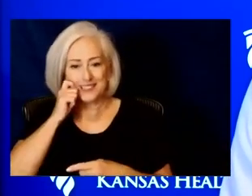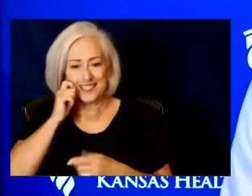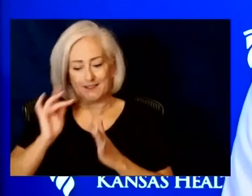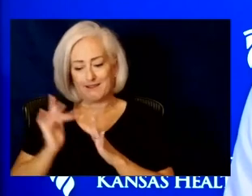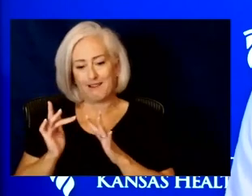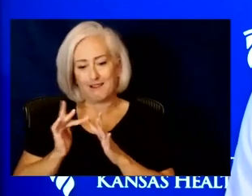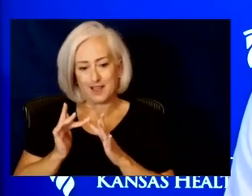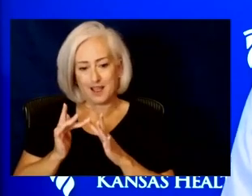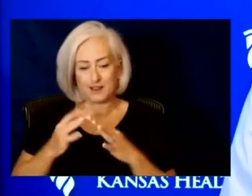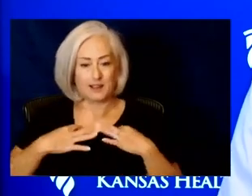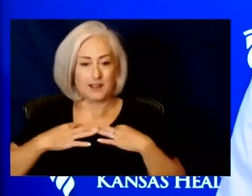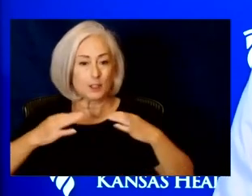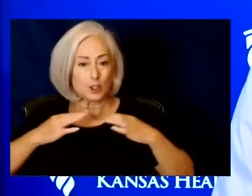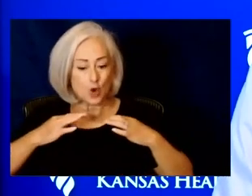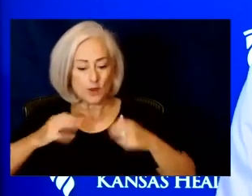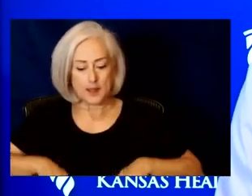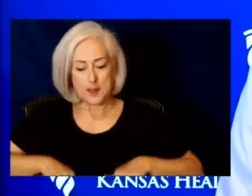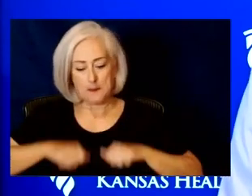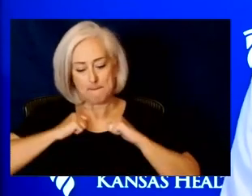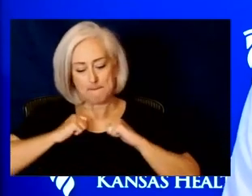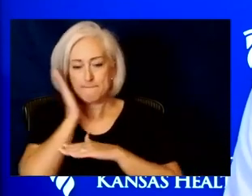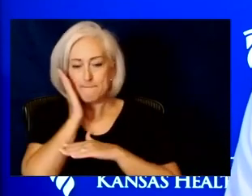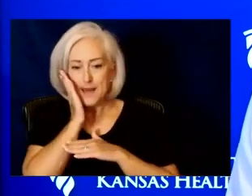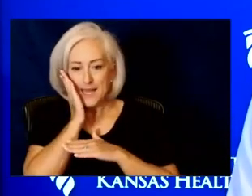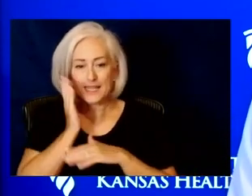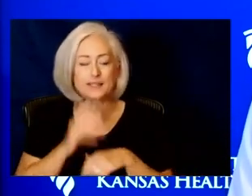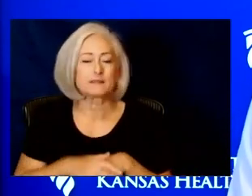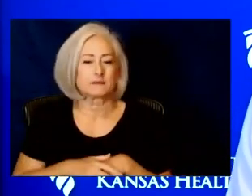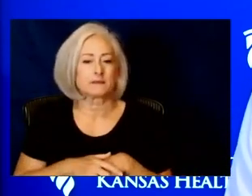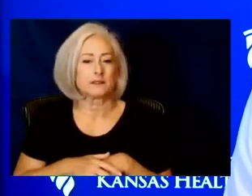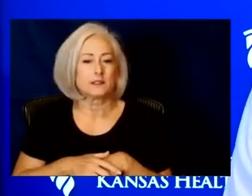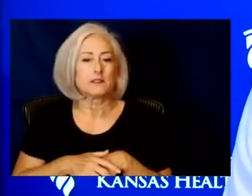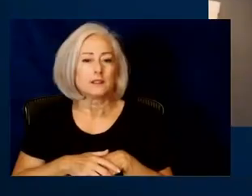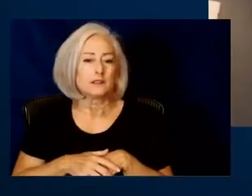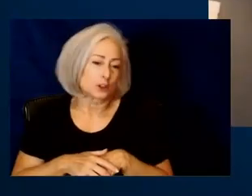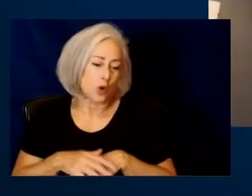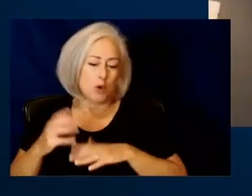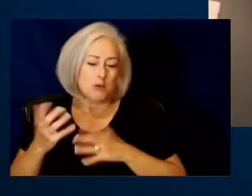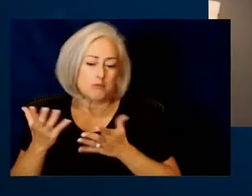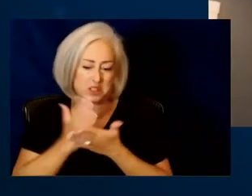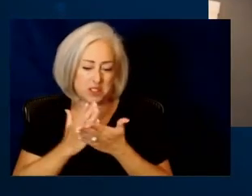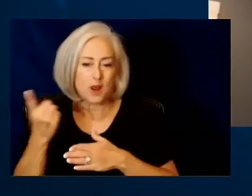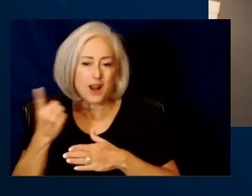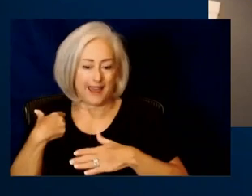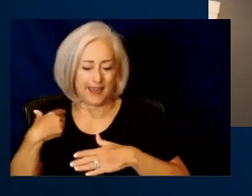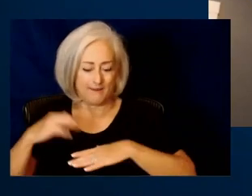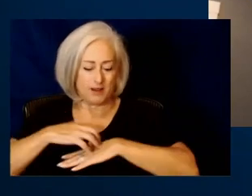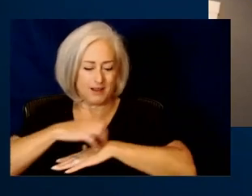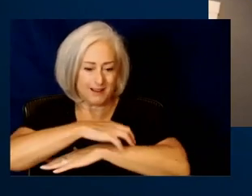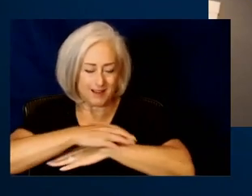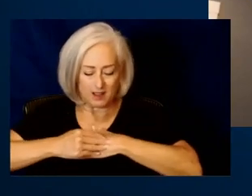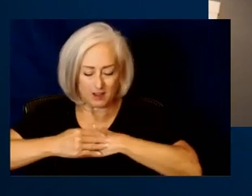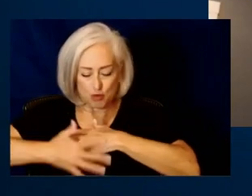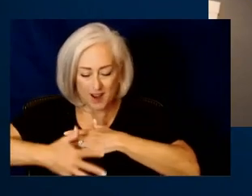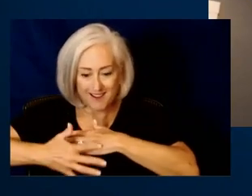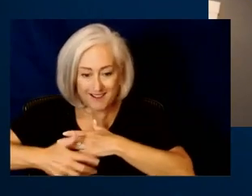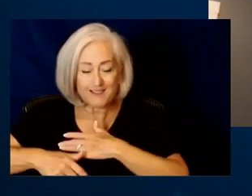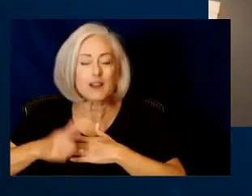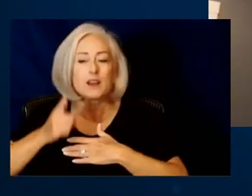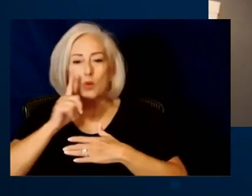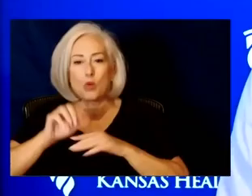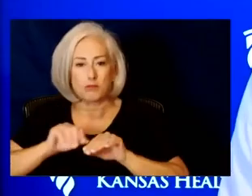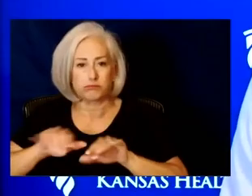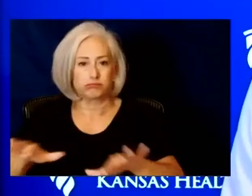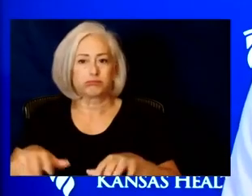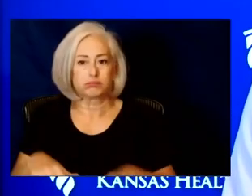and bedding and other things that may have some of that drainage from some of those pustules on it. Do we offer the vaccine here? Right now, we do not. So we know that